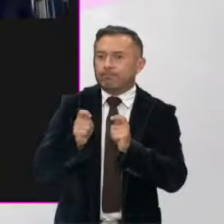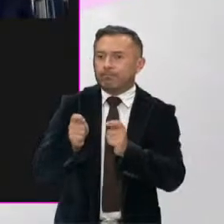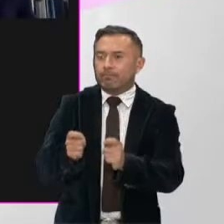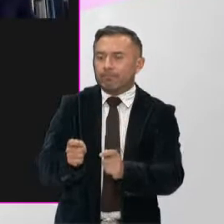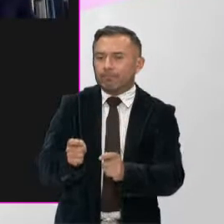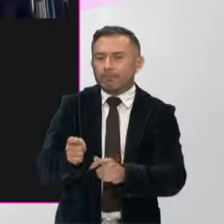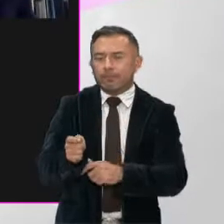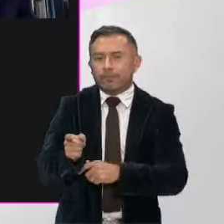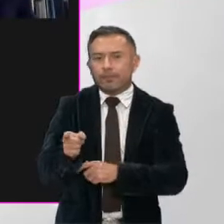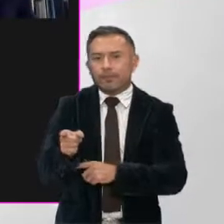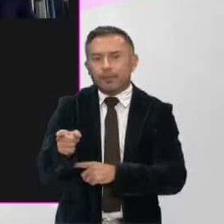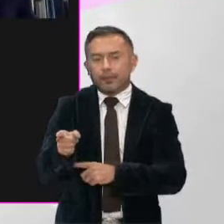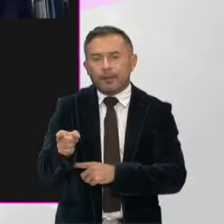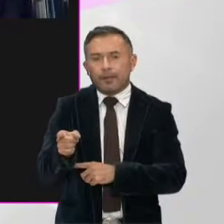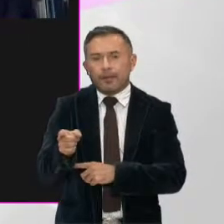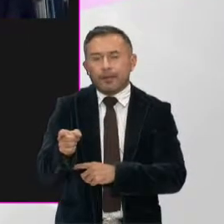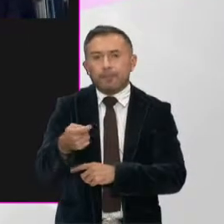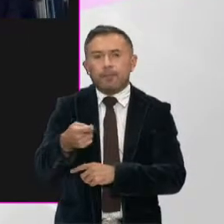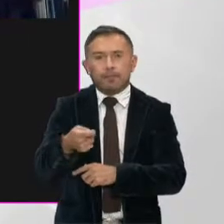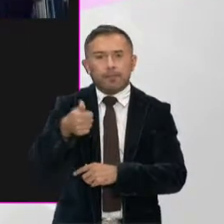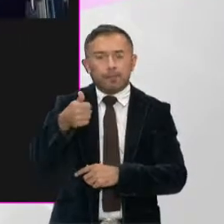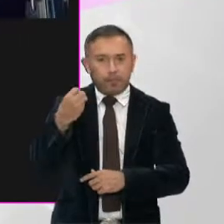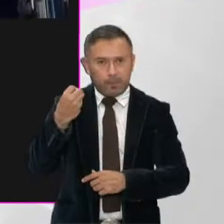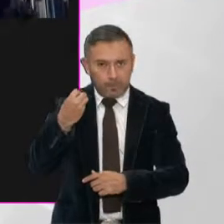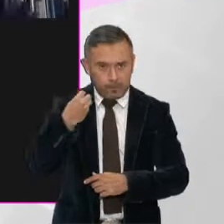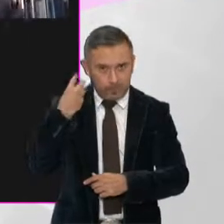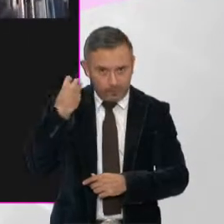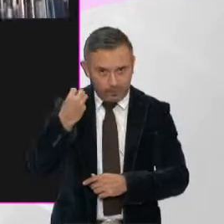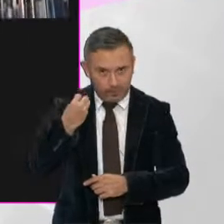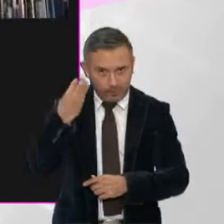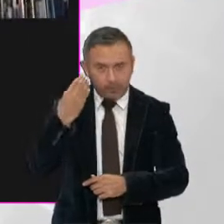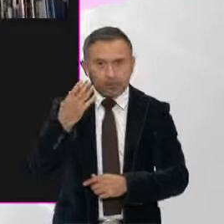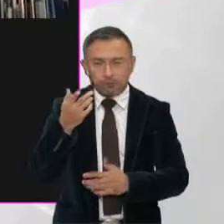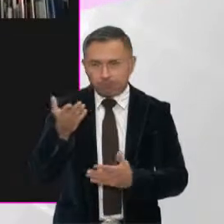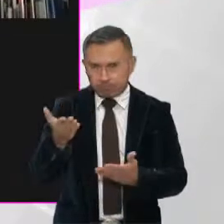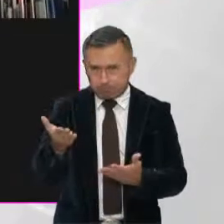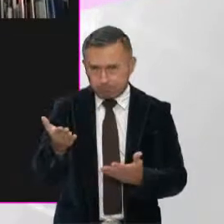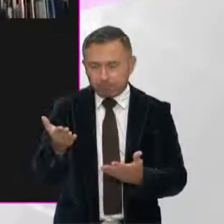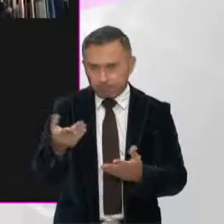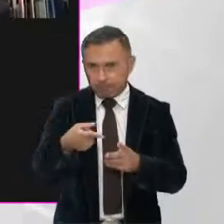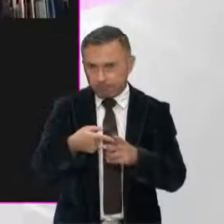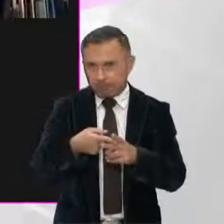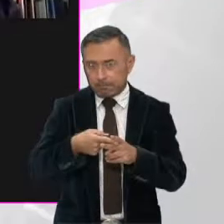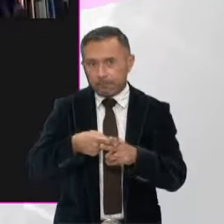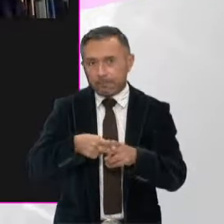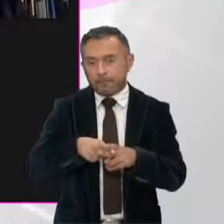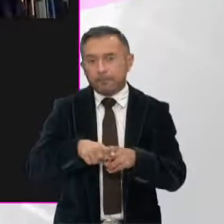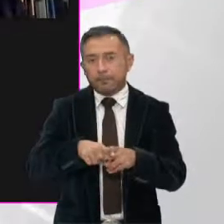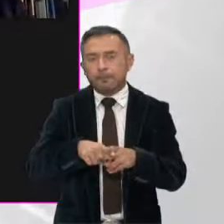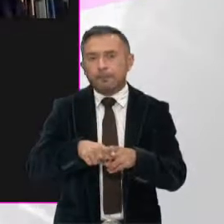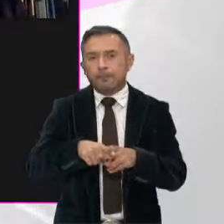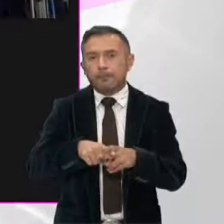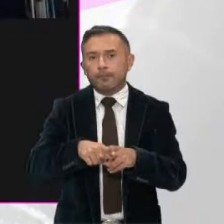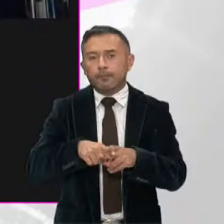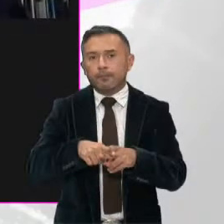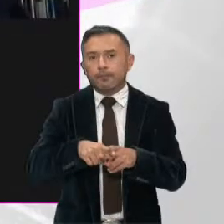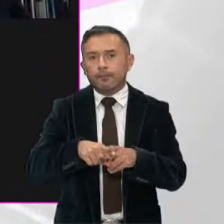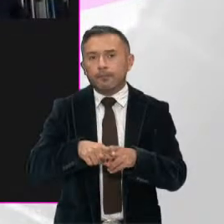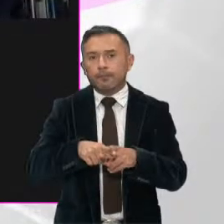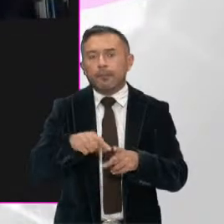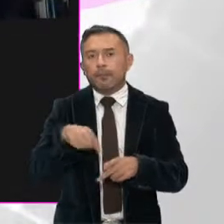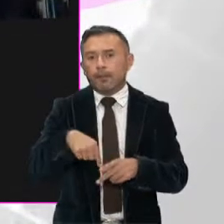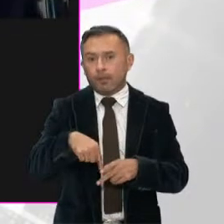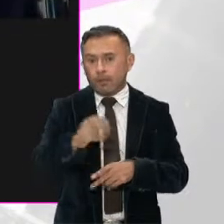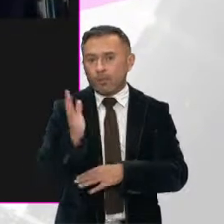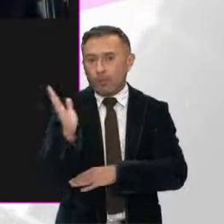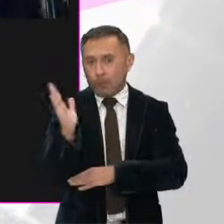floor to the first lecturers or speakers that are going to